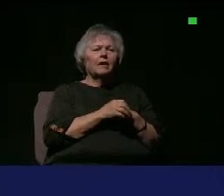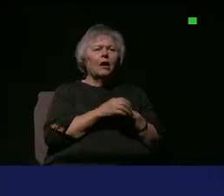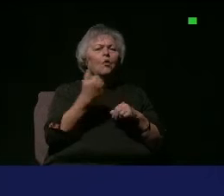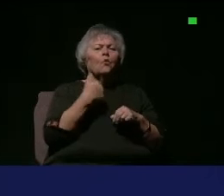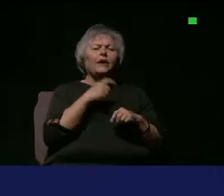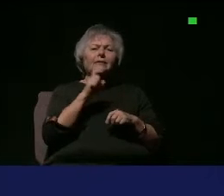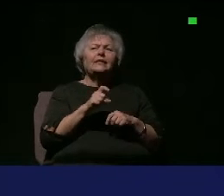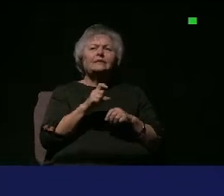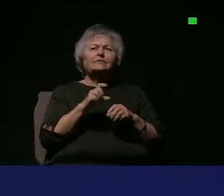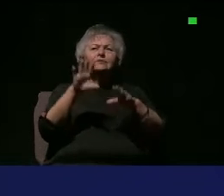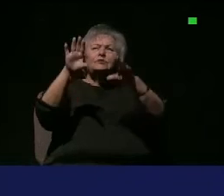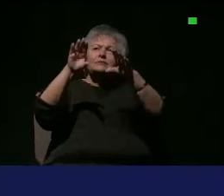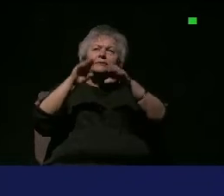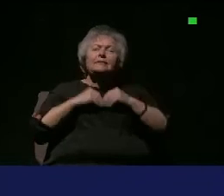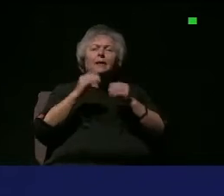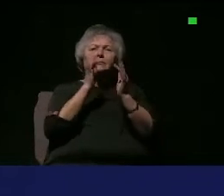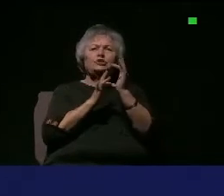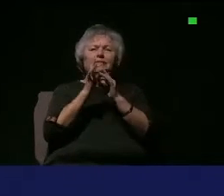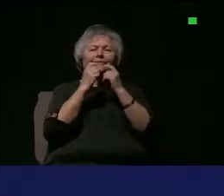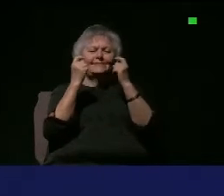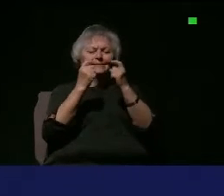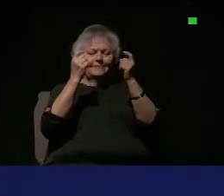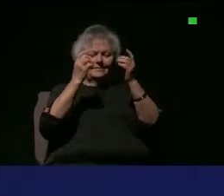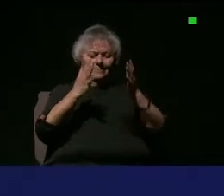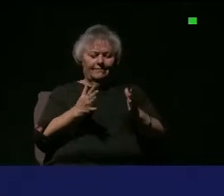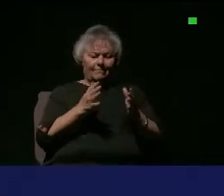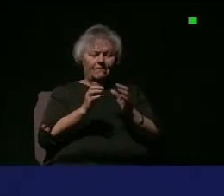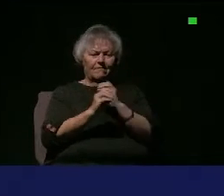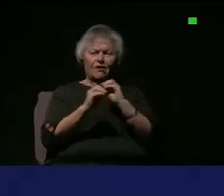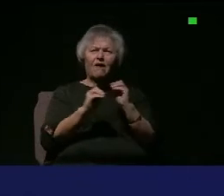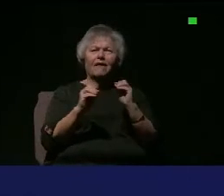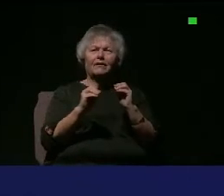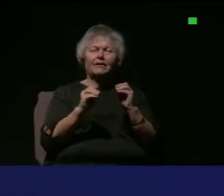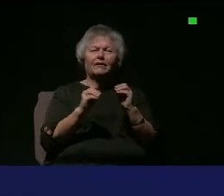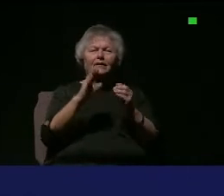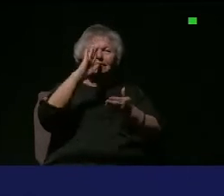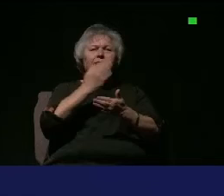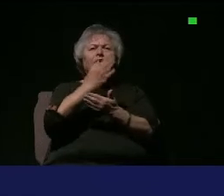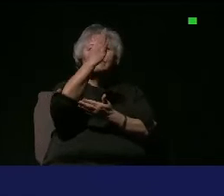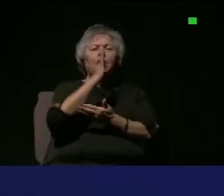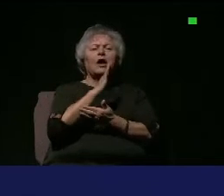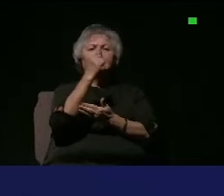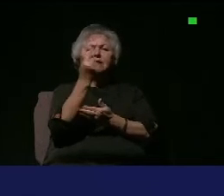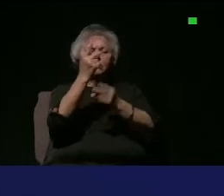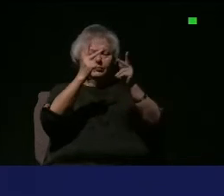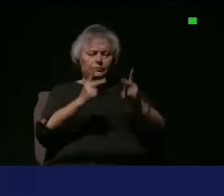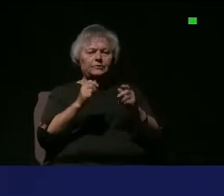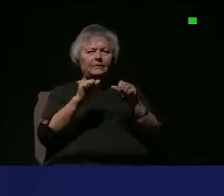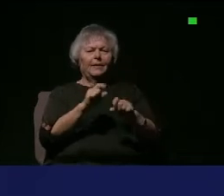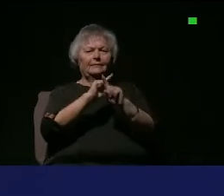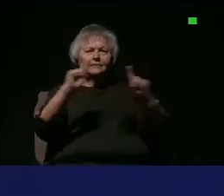sinless Savior. Acknowledge who Jesus is, the Son of God, the only one who can make a difference in our life. And